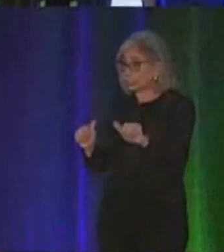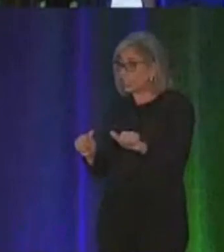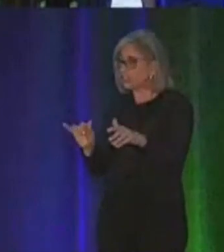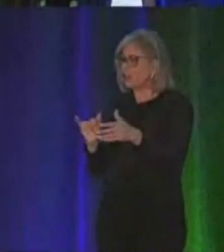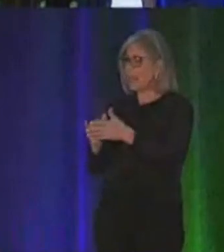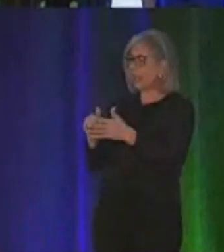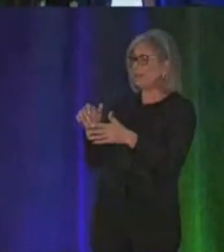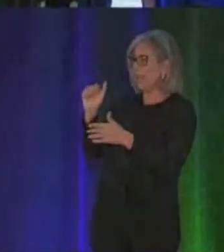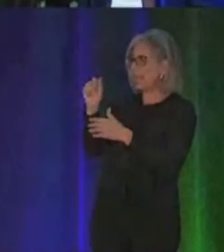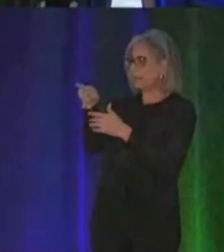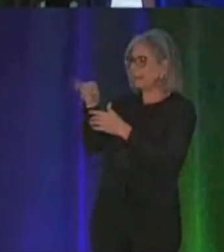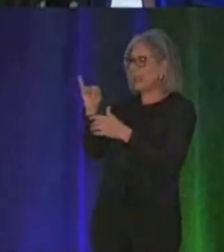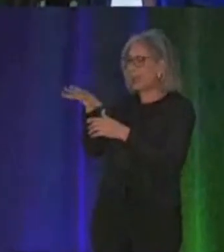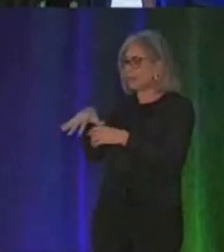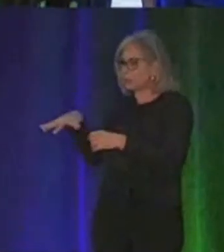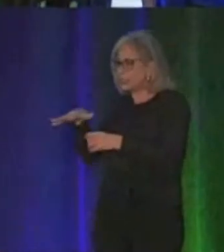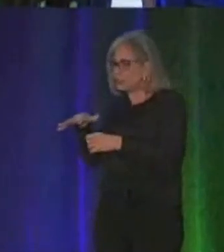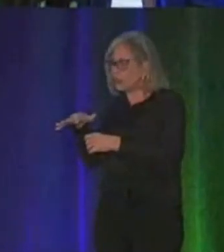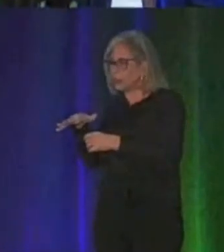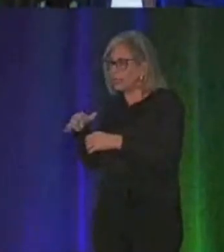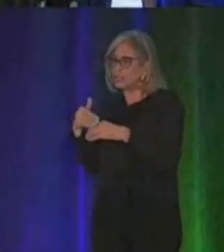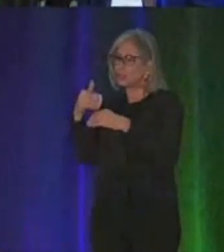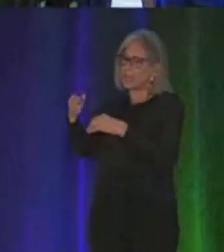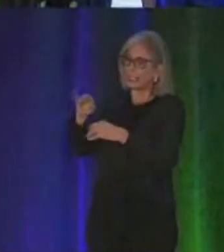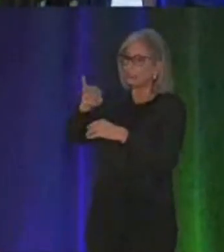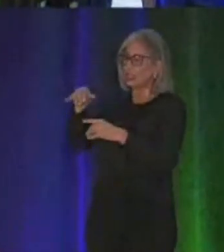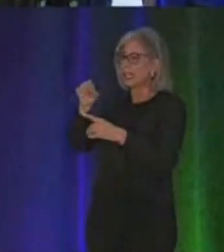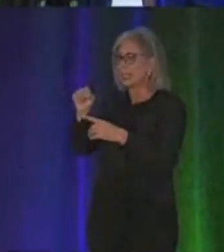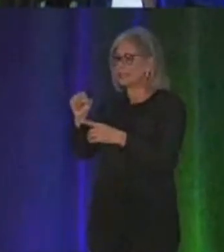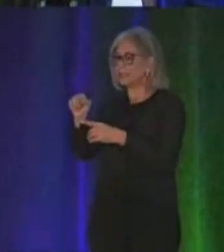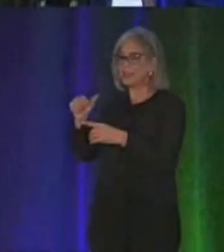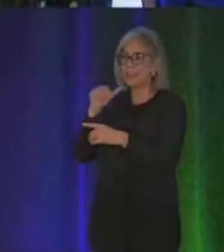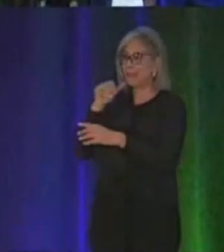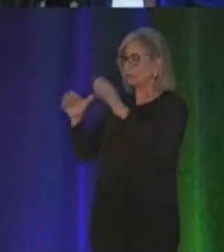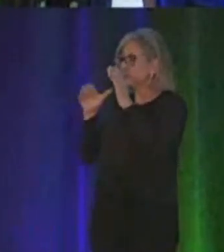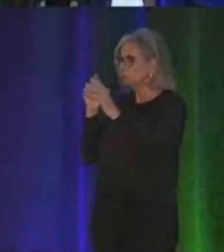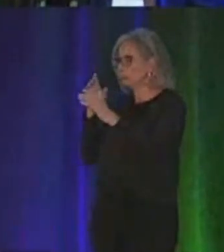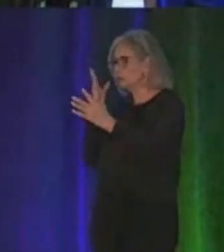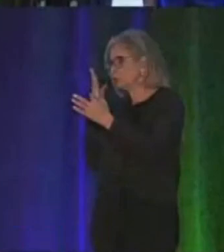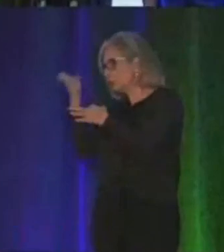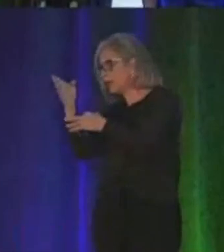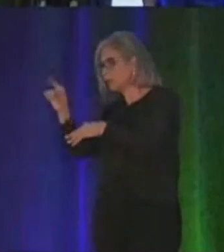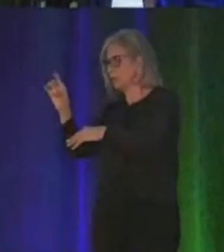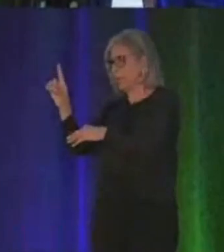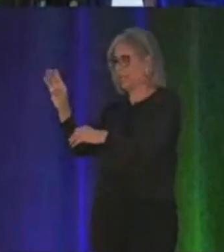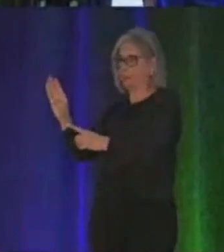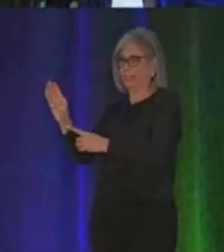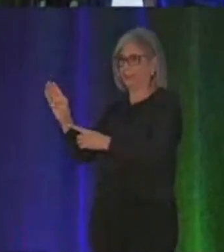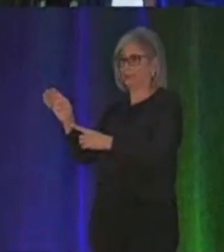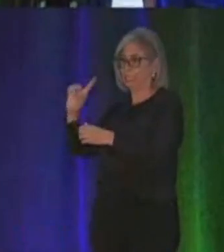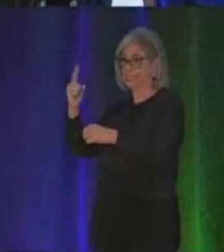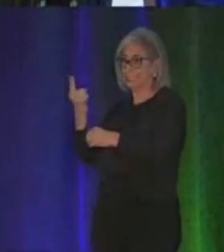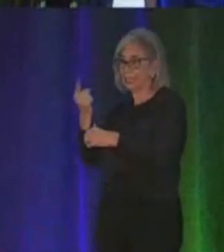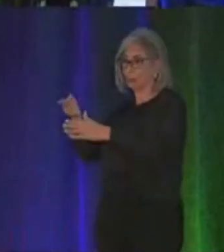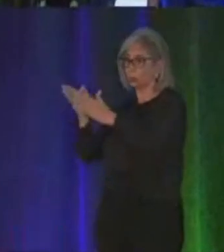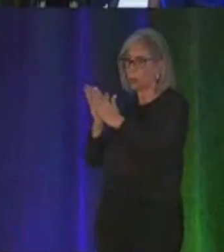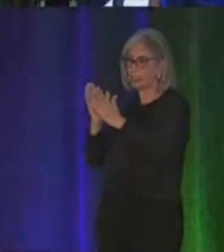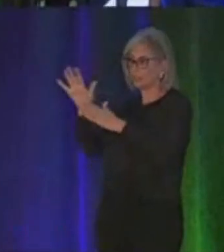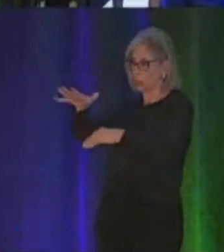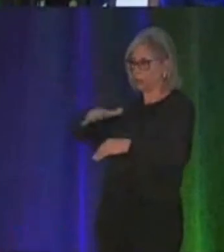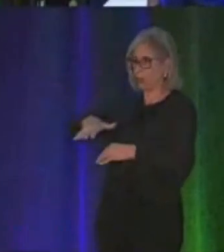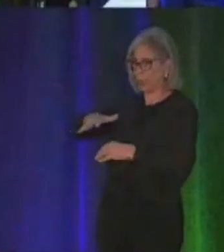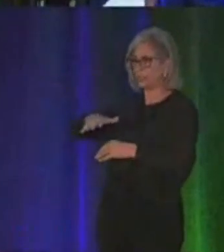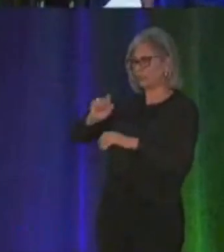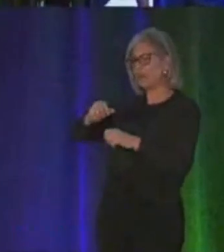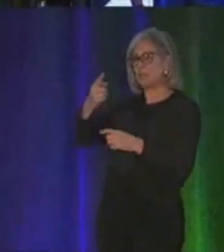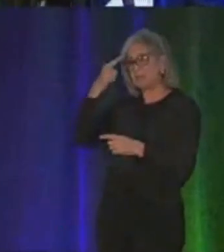a regional API and your Lambda and your Next.js app never talks directly to your database, they send like single requests to your regional location, then it can